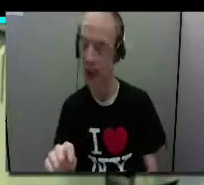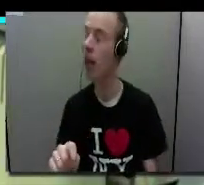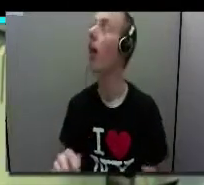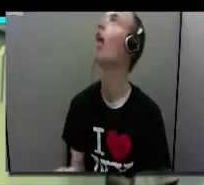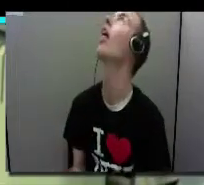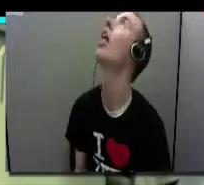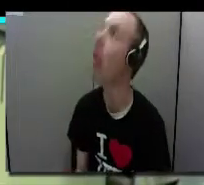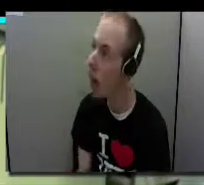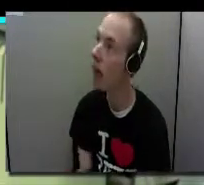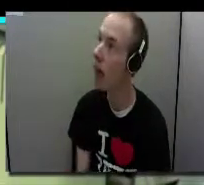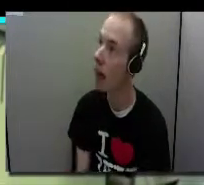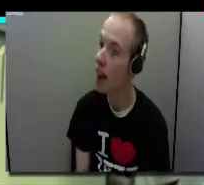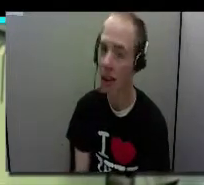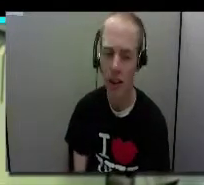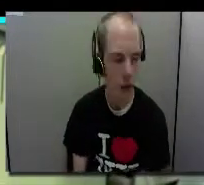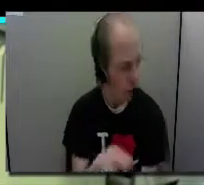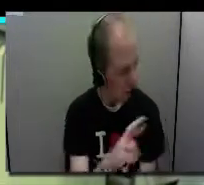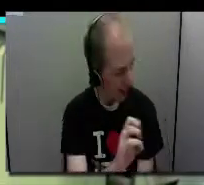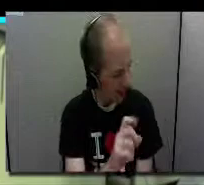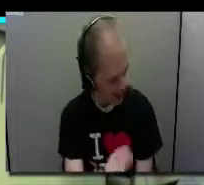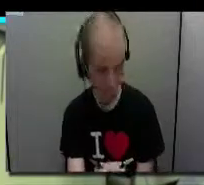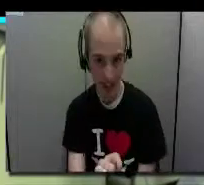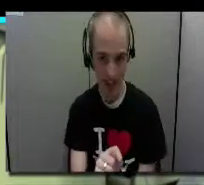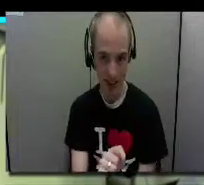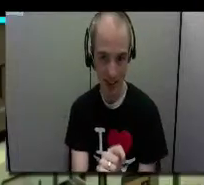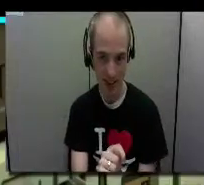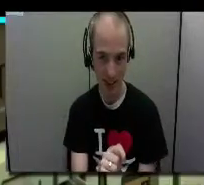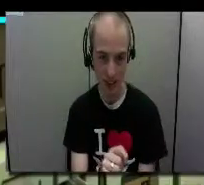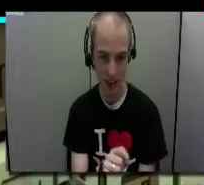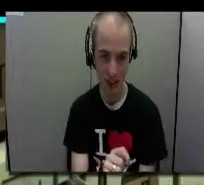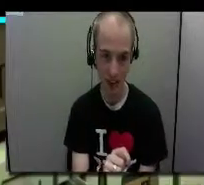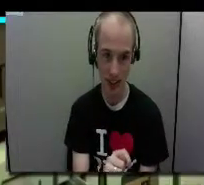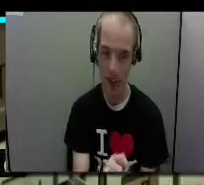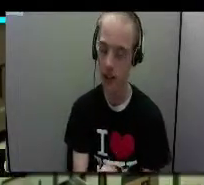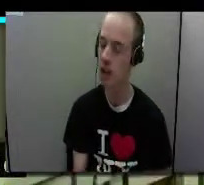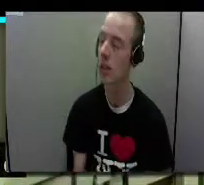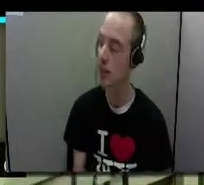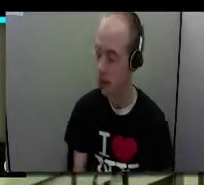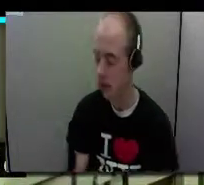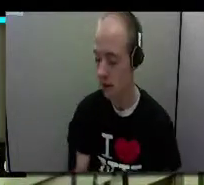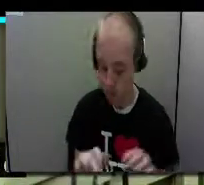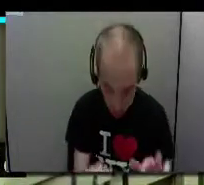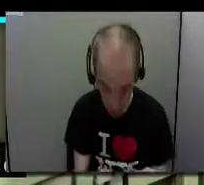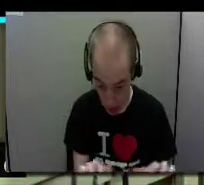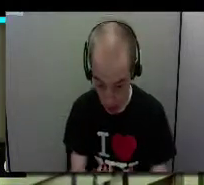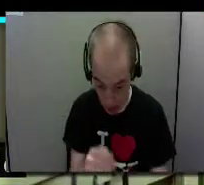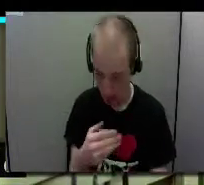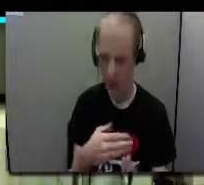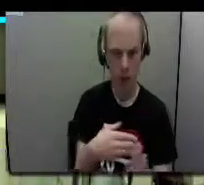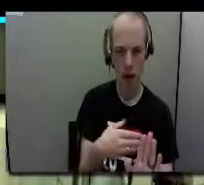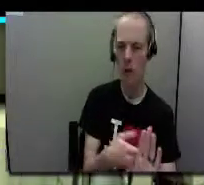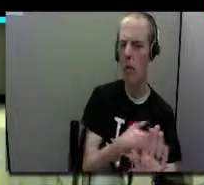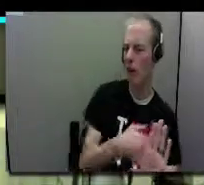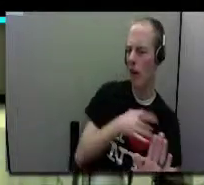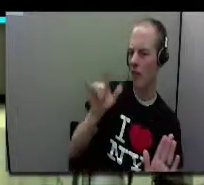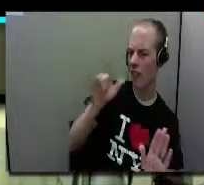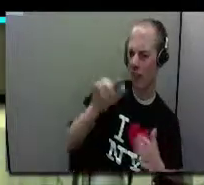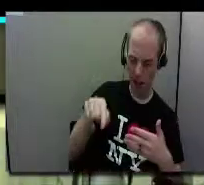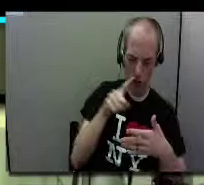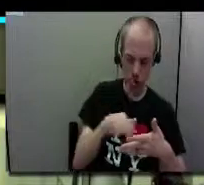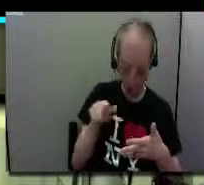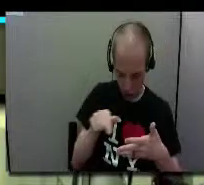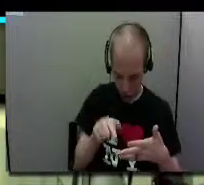that's... Reset! It's very tedious. It's like pre-flight checks, kind of. That is